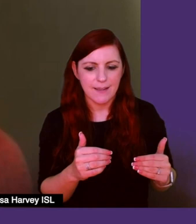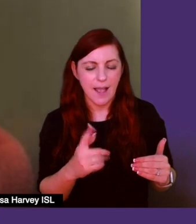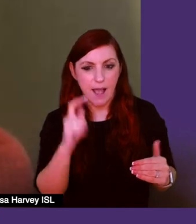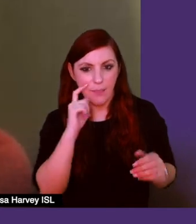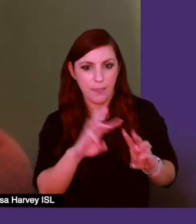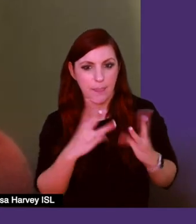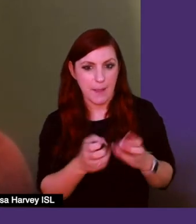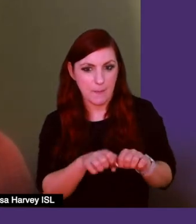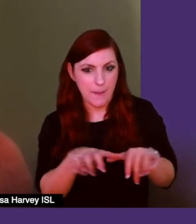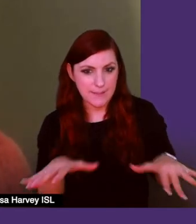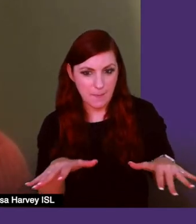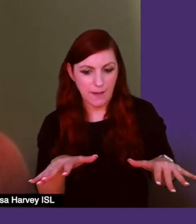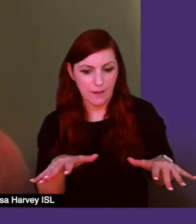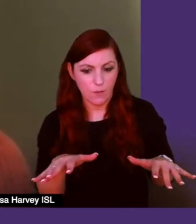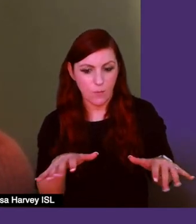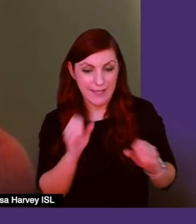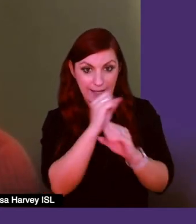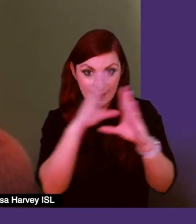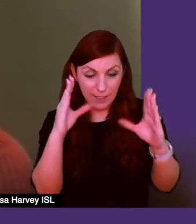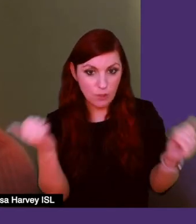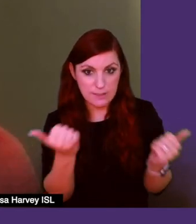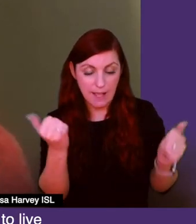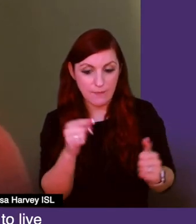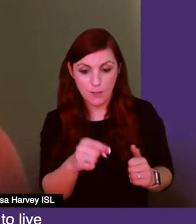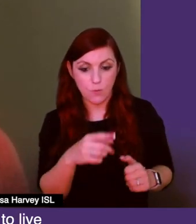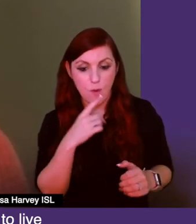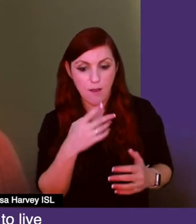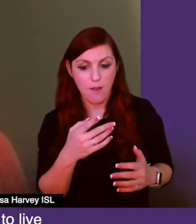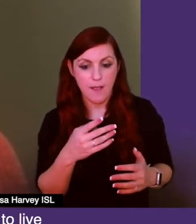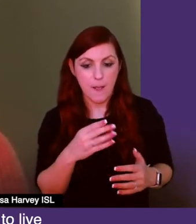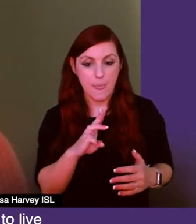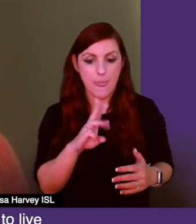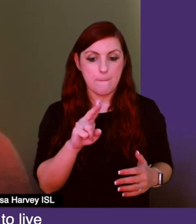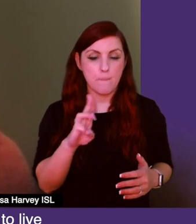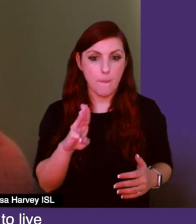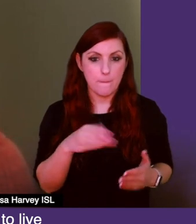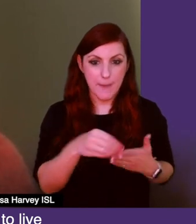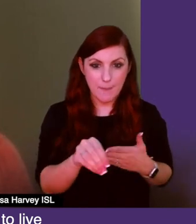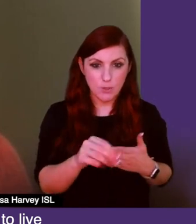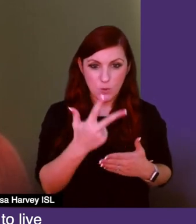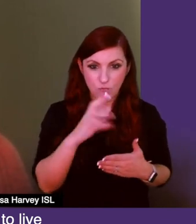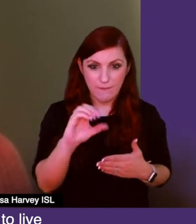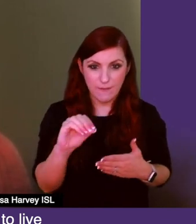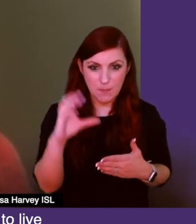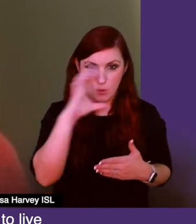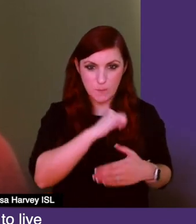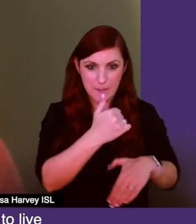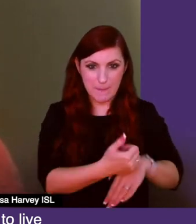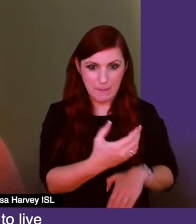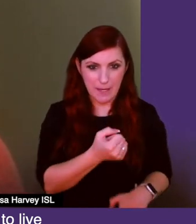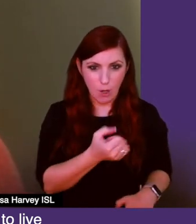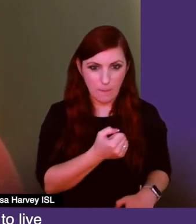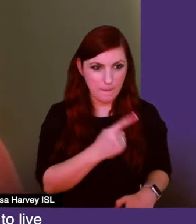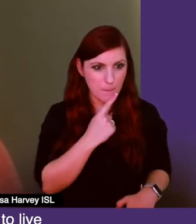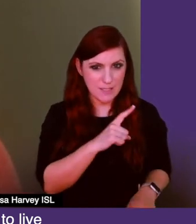the pandemic was a clear indicator of that, where the PUP payment was 350, was seen the minimum to live on. But yet